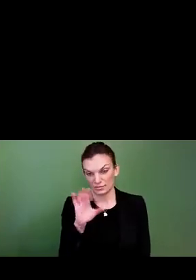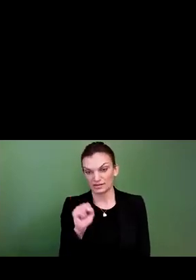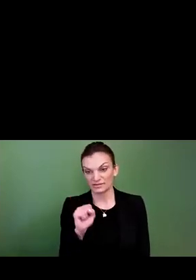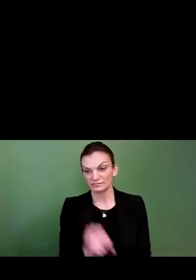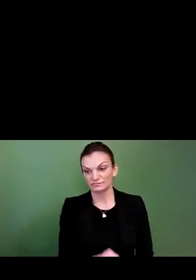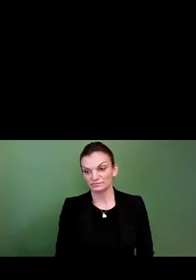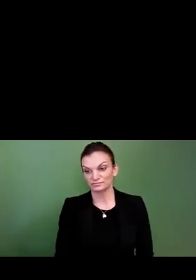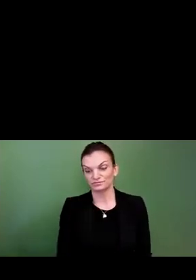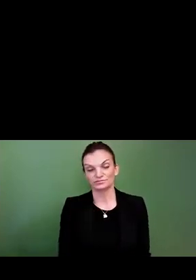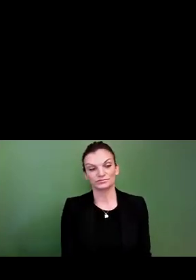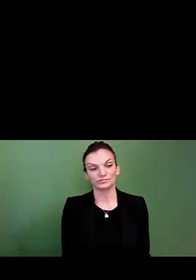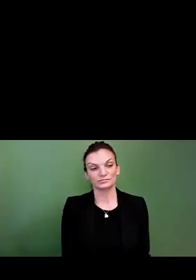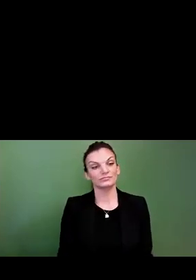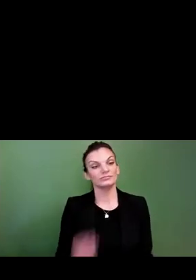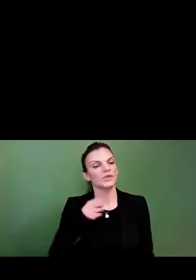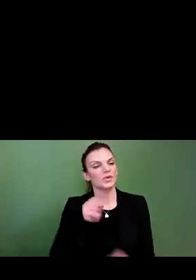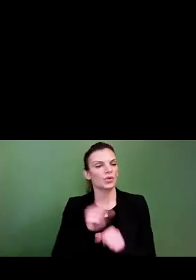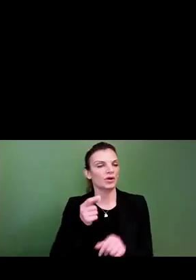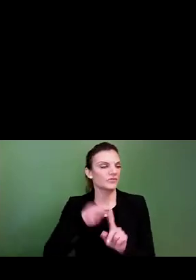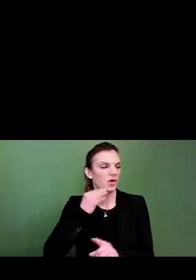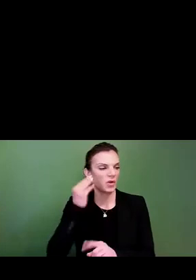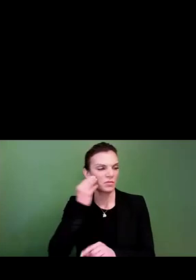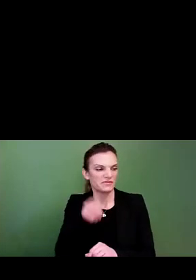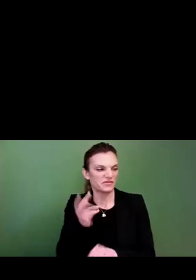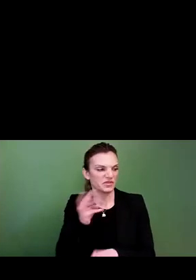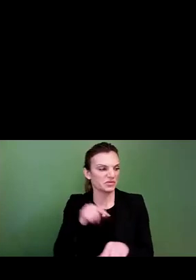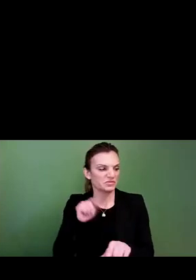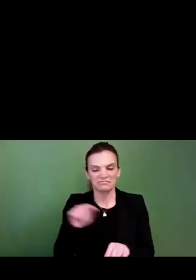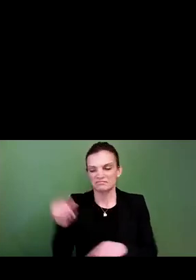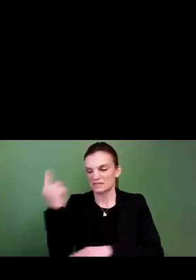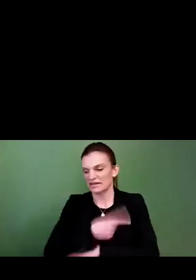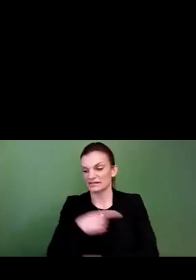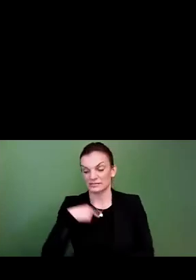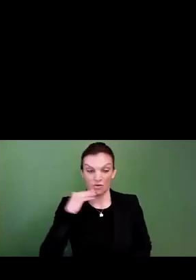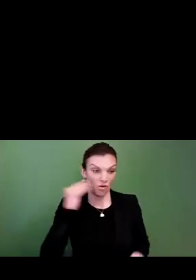days a week, you may think it's not worth it to spend the money on setting up a home